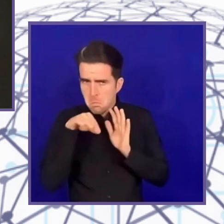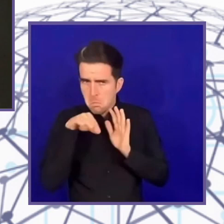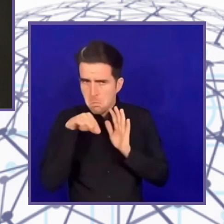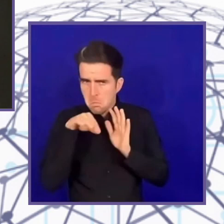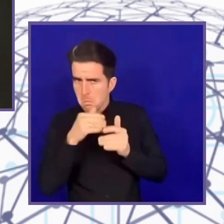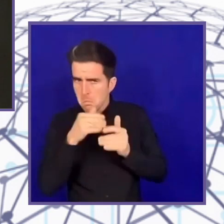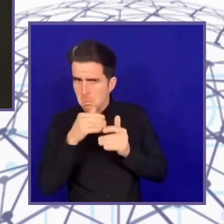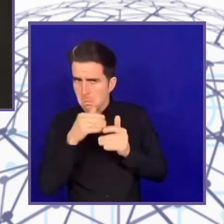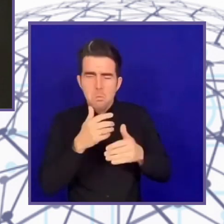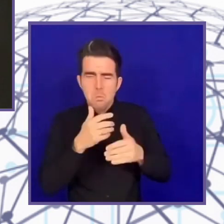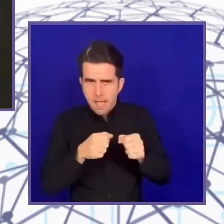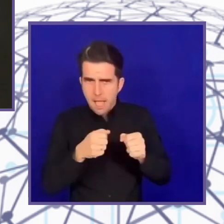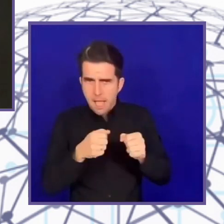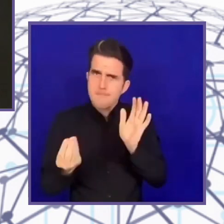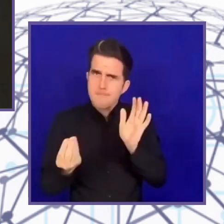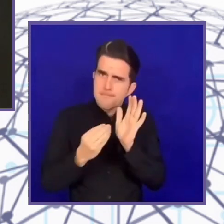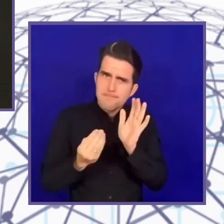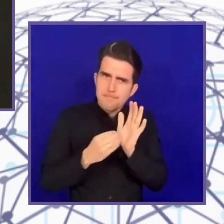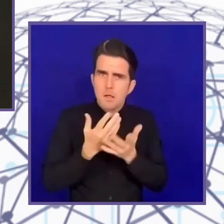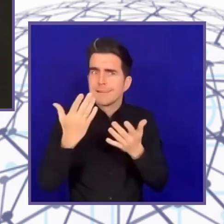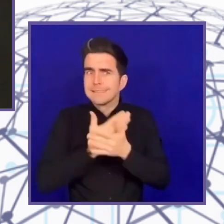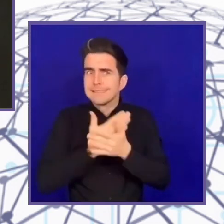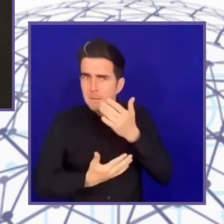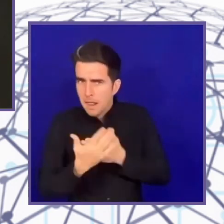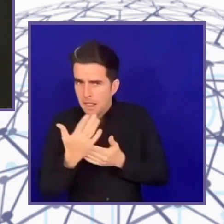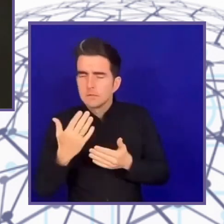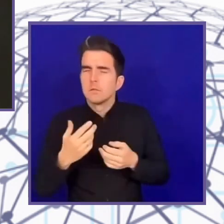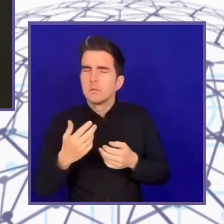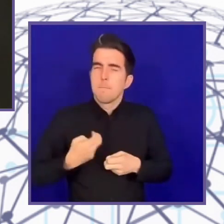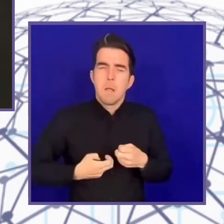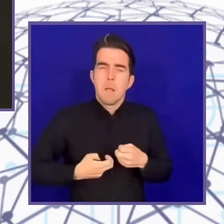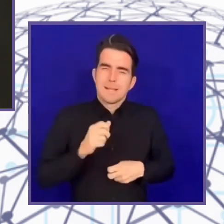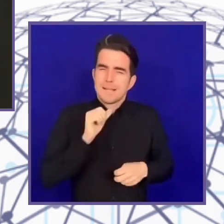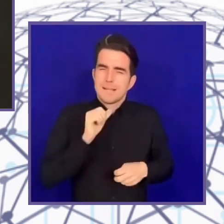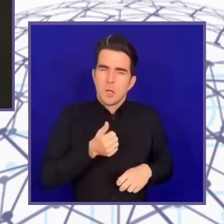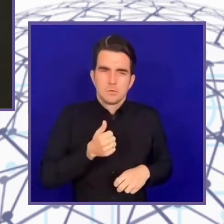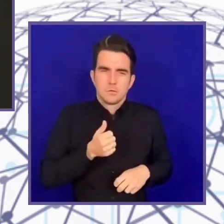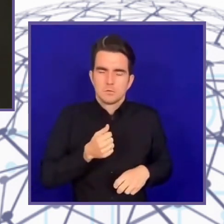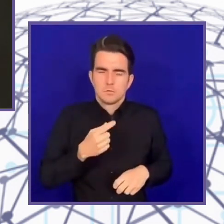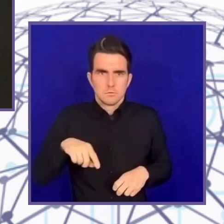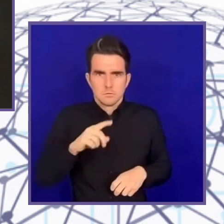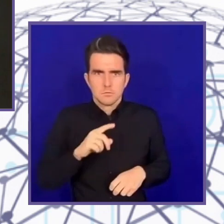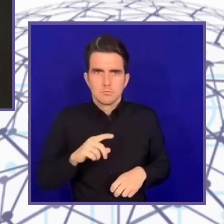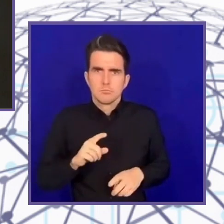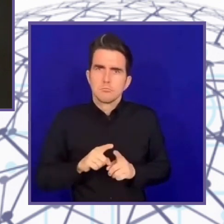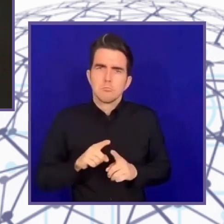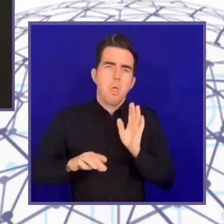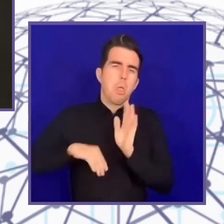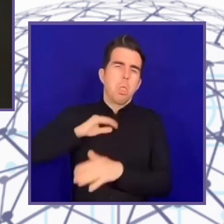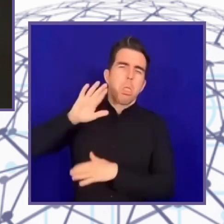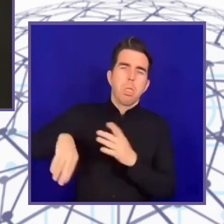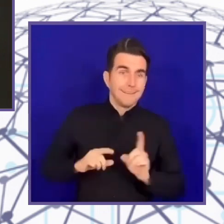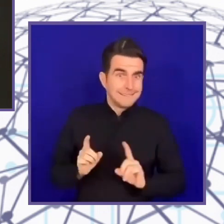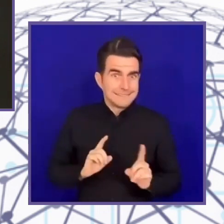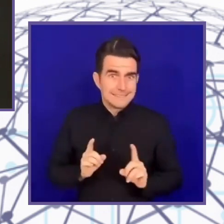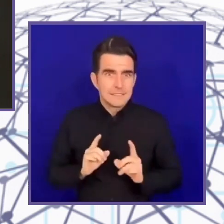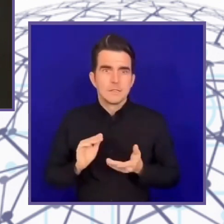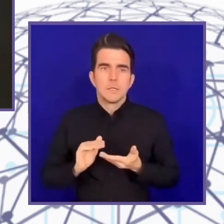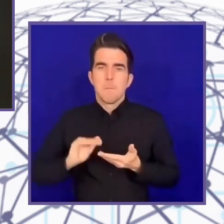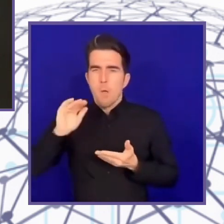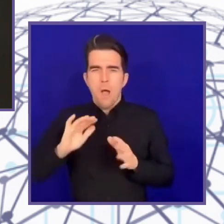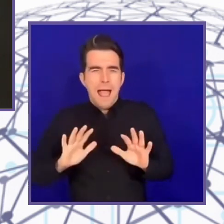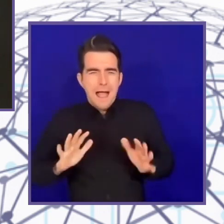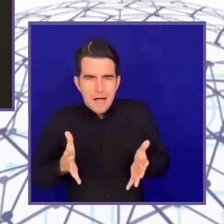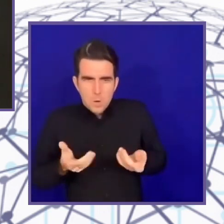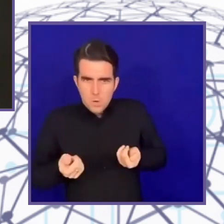more the operationalization of the reality. And I think, so your point about prepositioning becomes then utterly vital in terms of that.